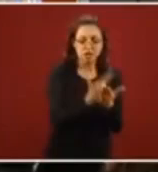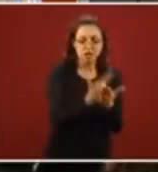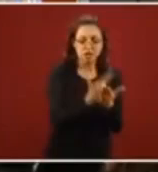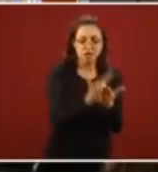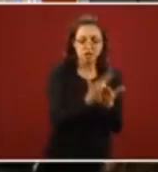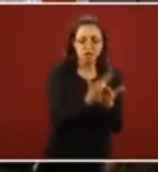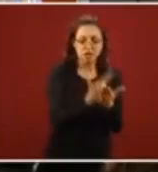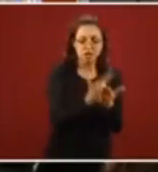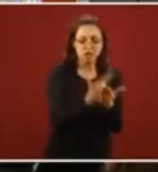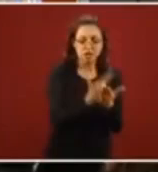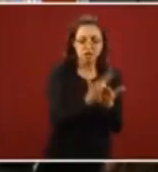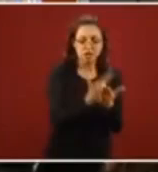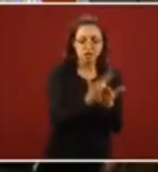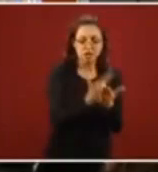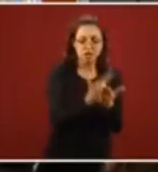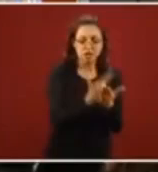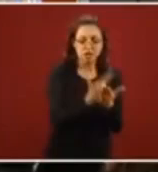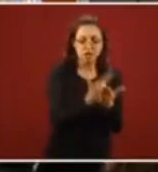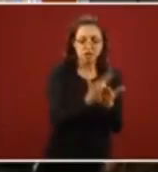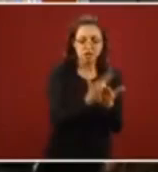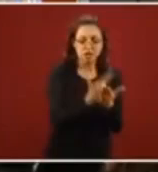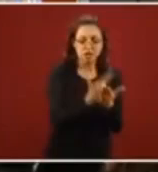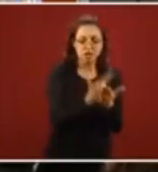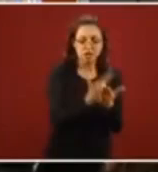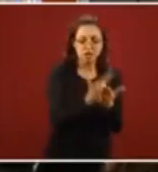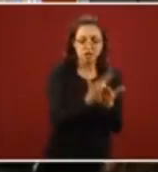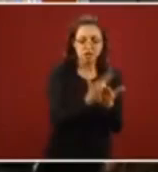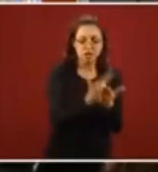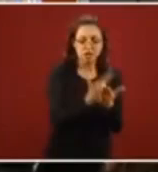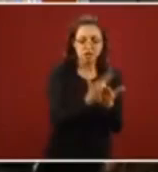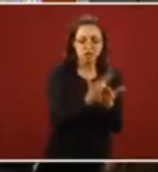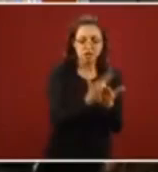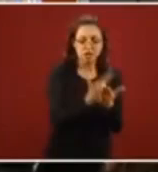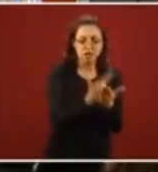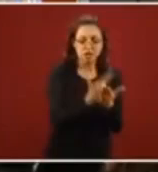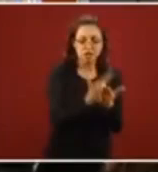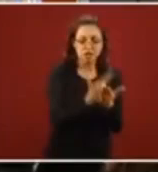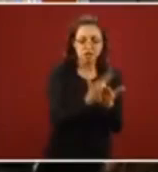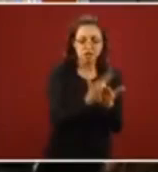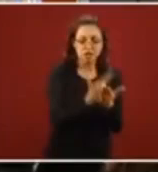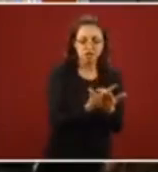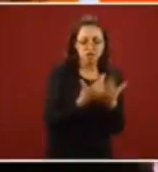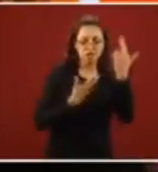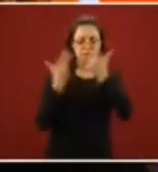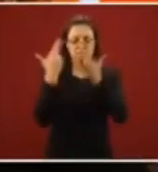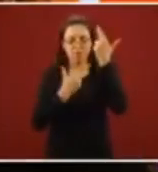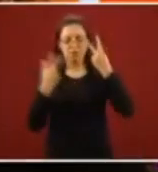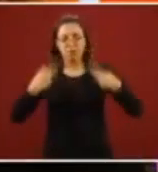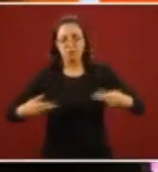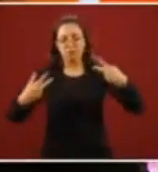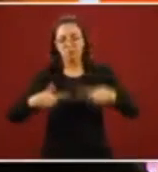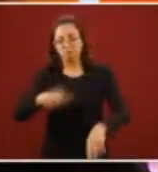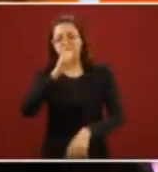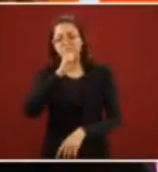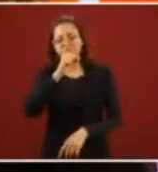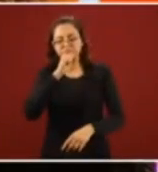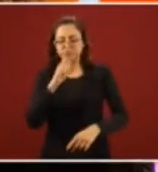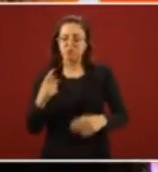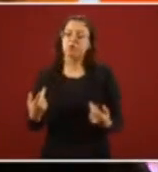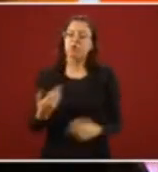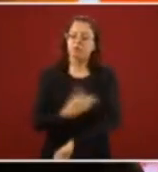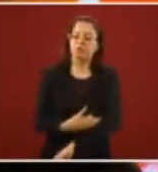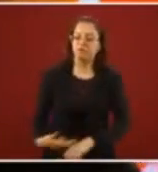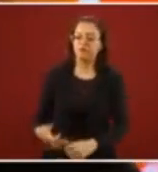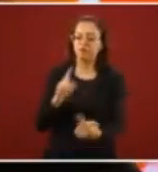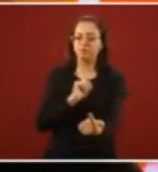all the people that had died, and also to verify that they were actually involved. ...contacto con familiares, crear una